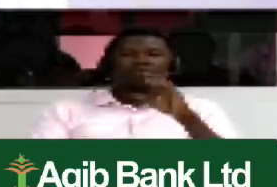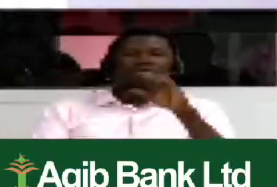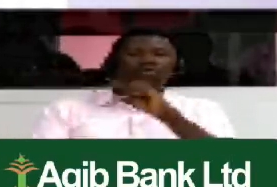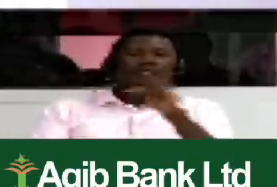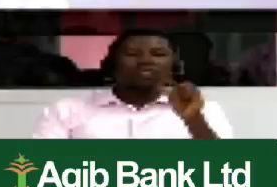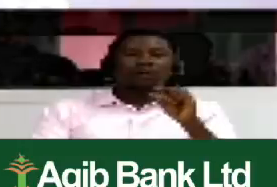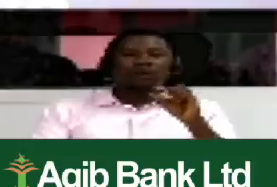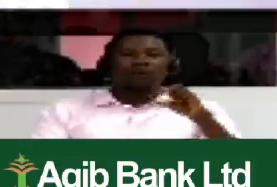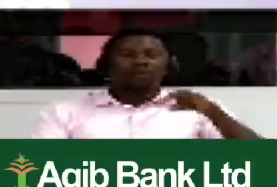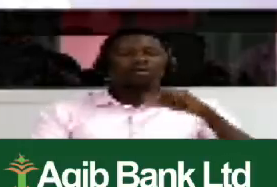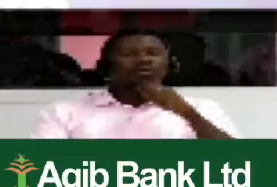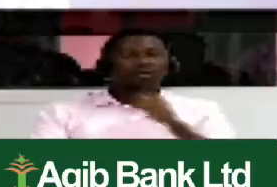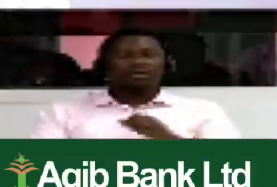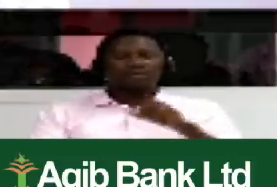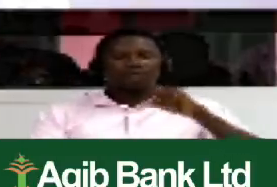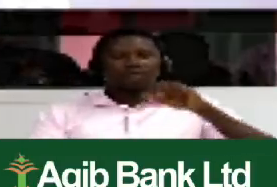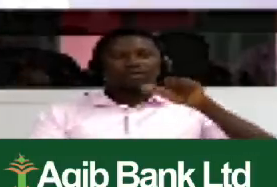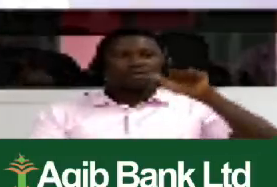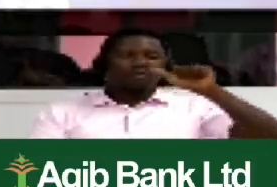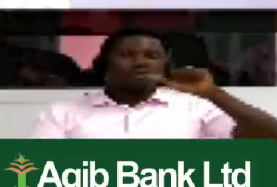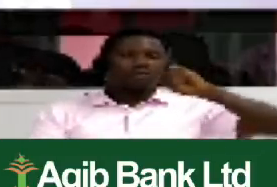He was the one responsible for the school.